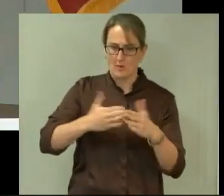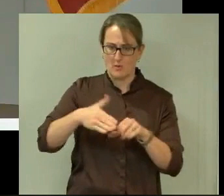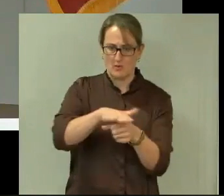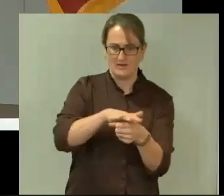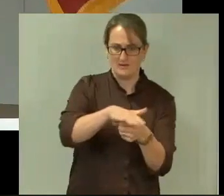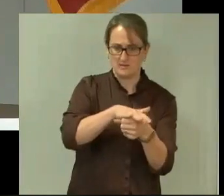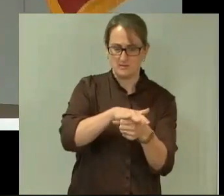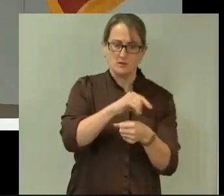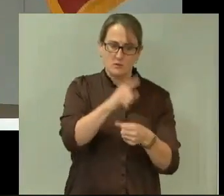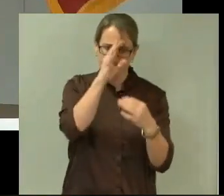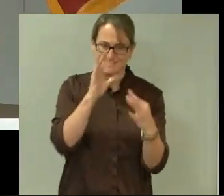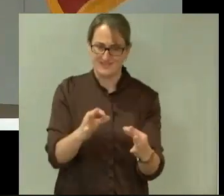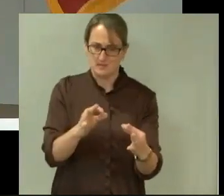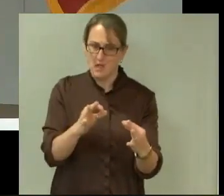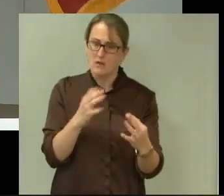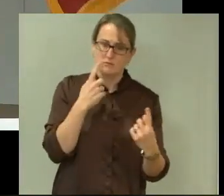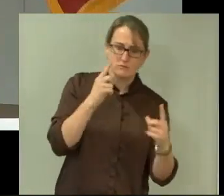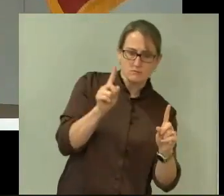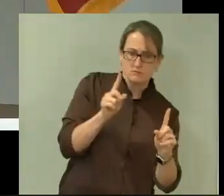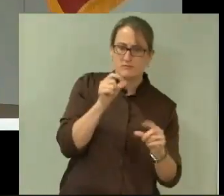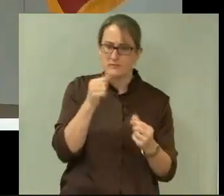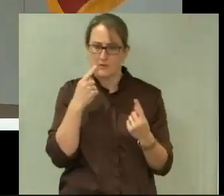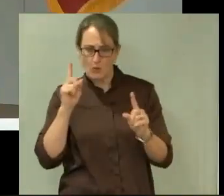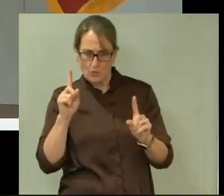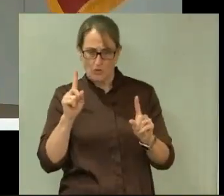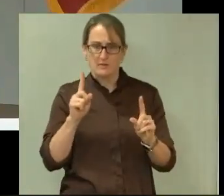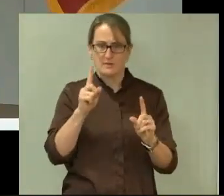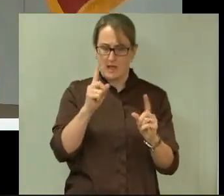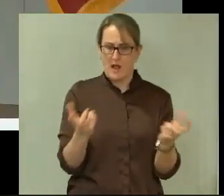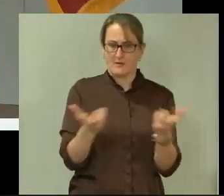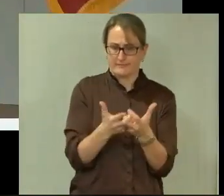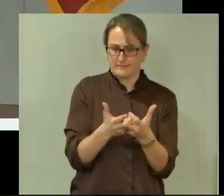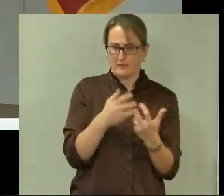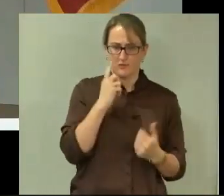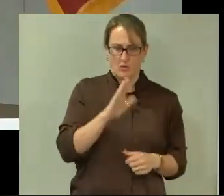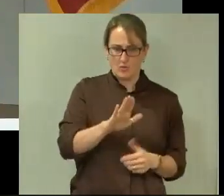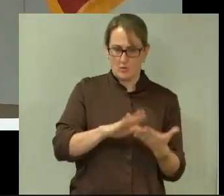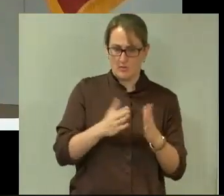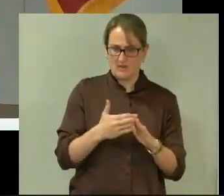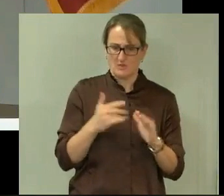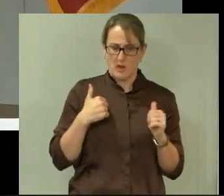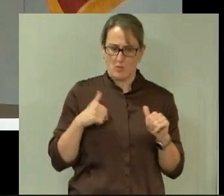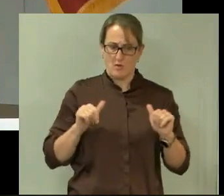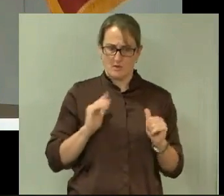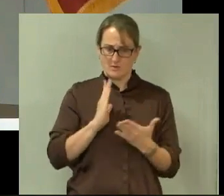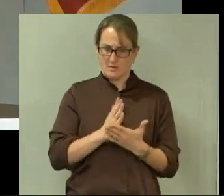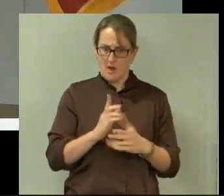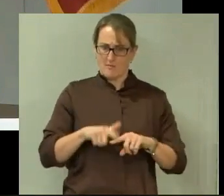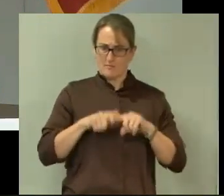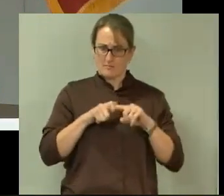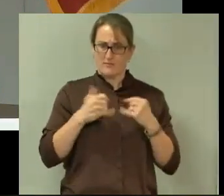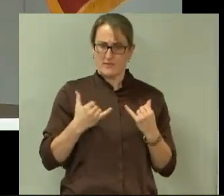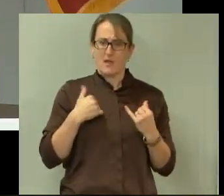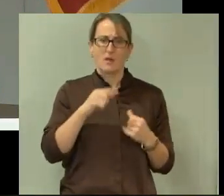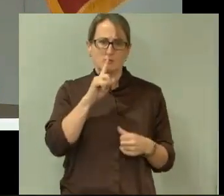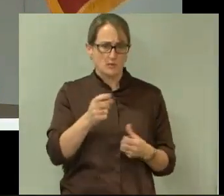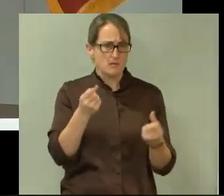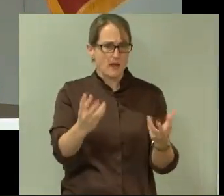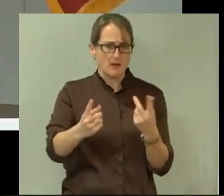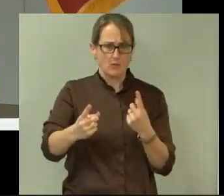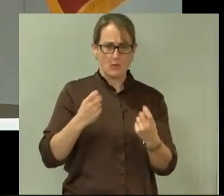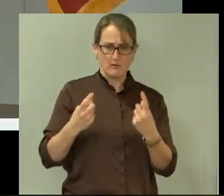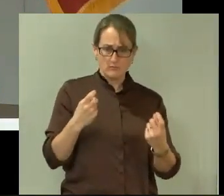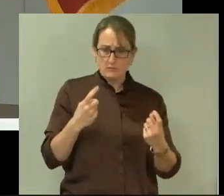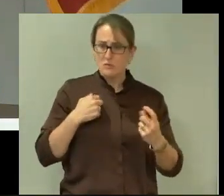is workable in your own communities. So let me stop here. In the interest of time, I'm sure you'll have lots of questions, and I'll be happy to